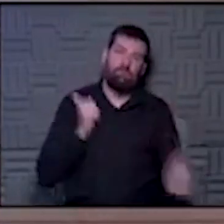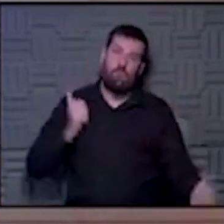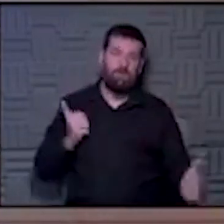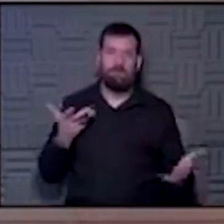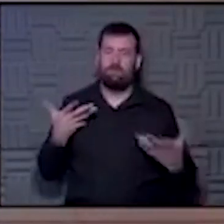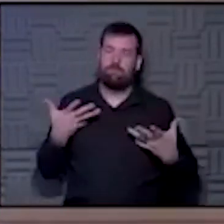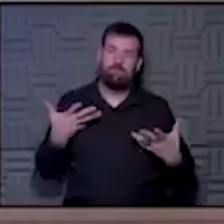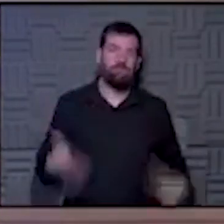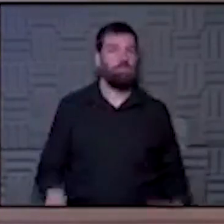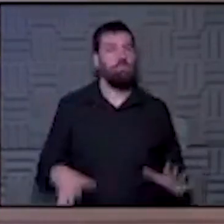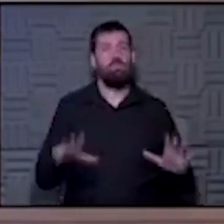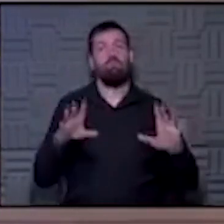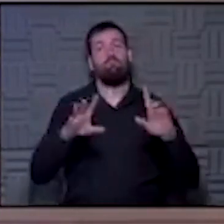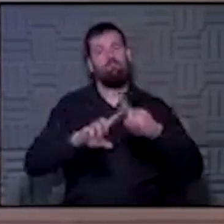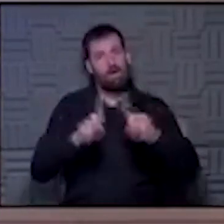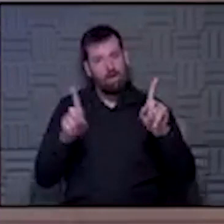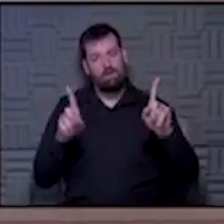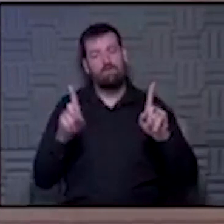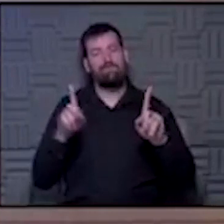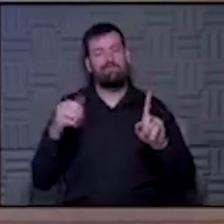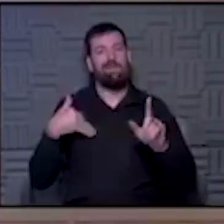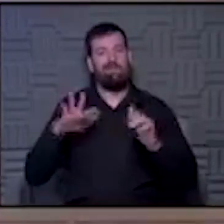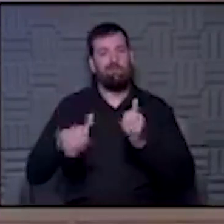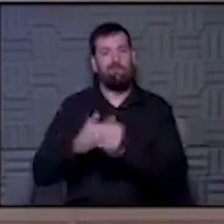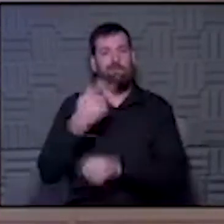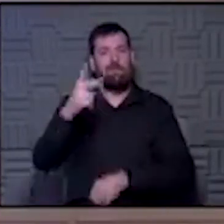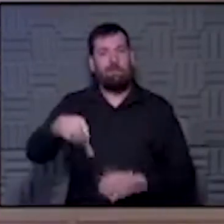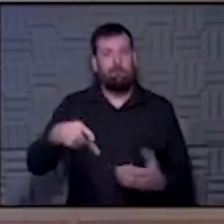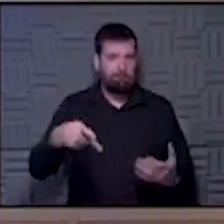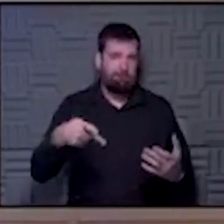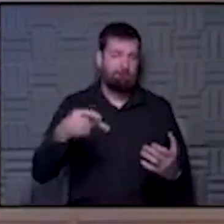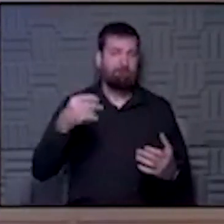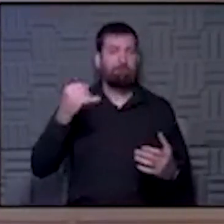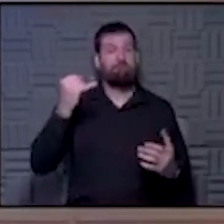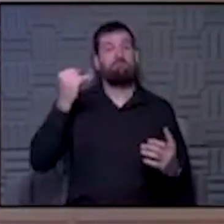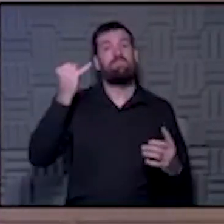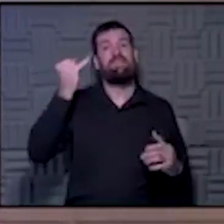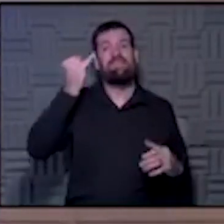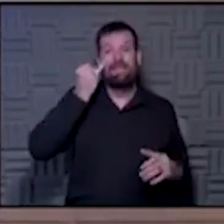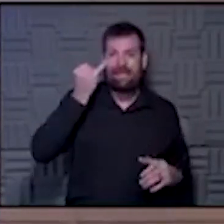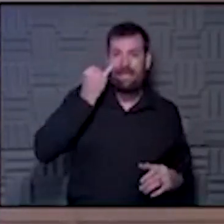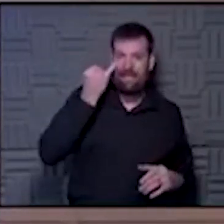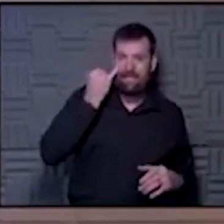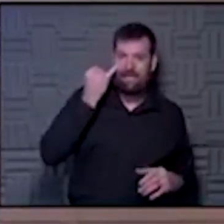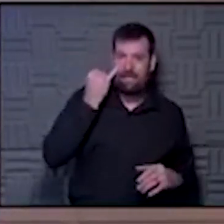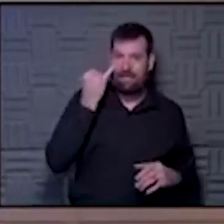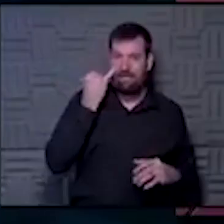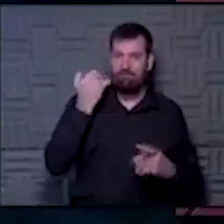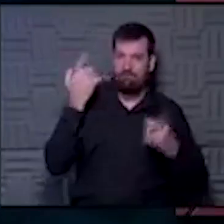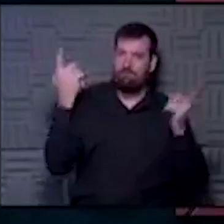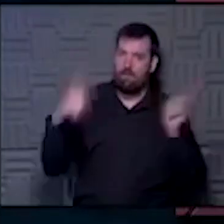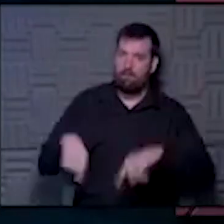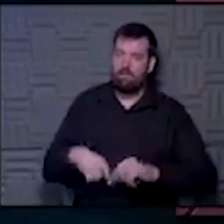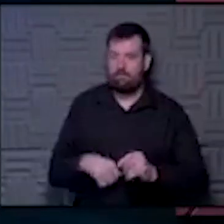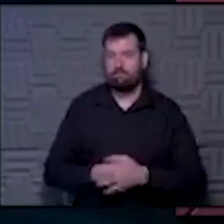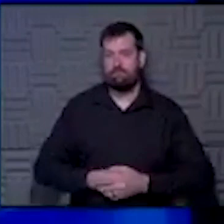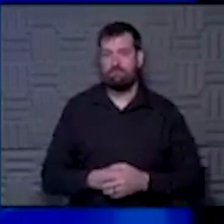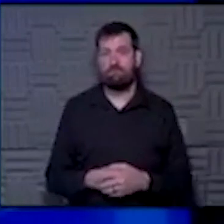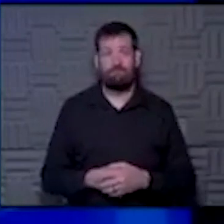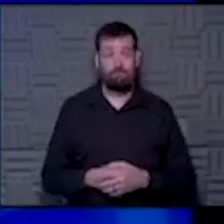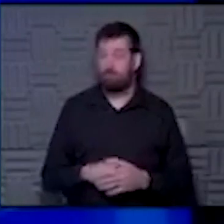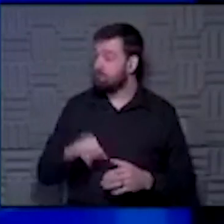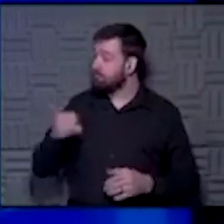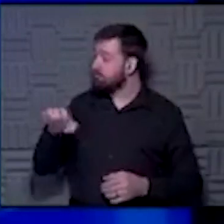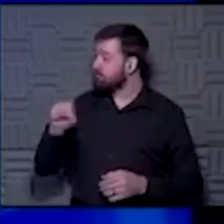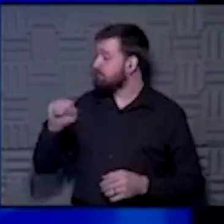of course, but there is a backup plan in place if that situation were to occur.